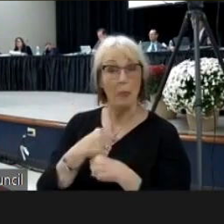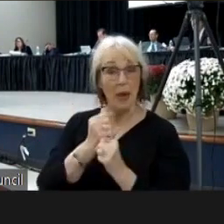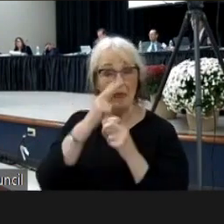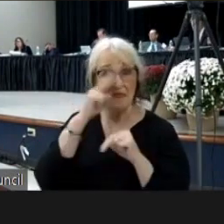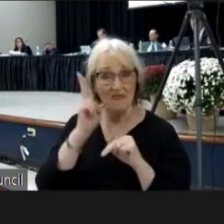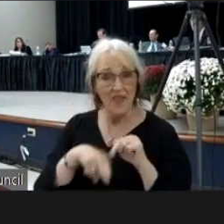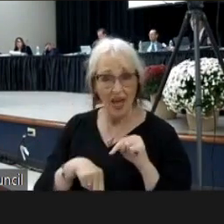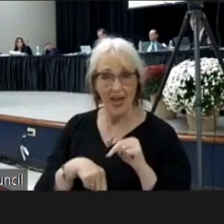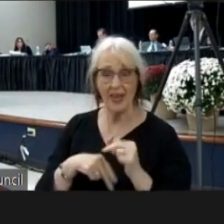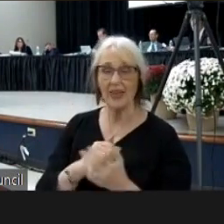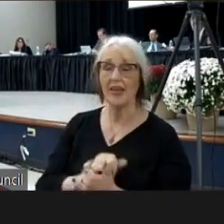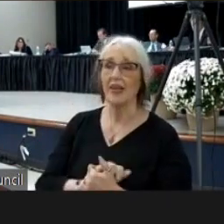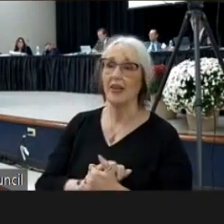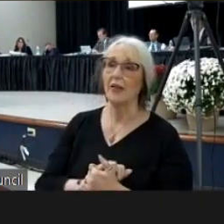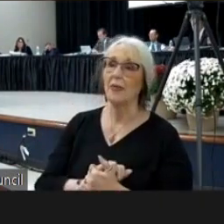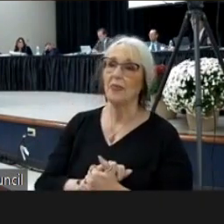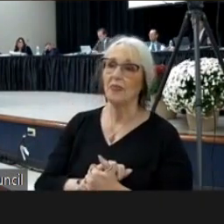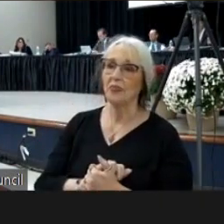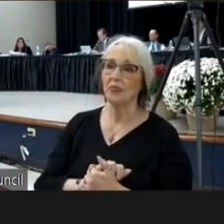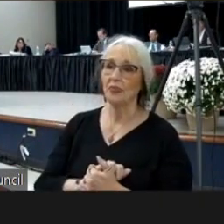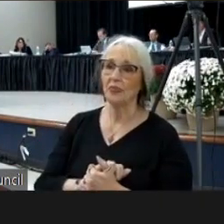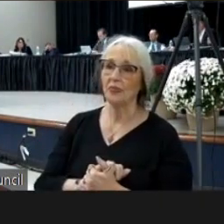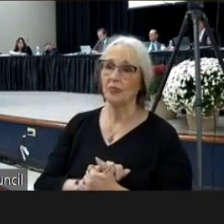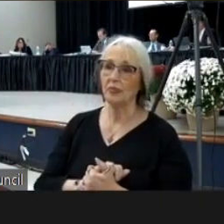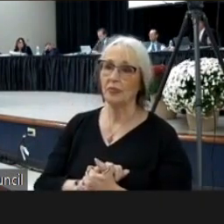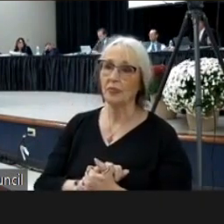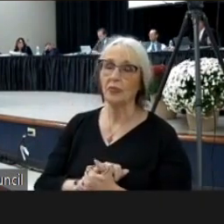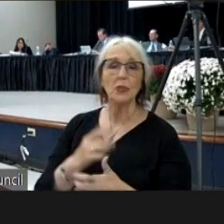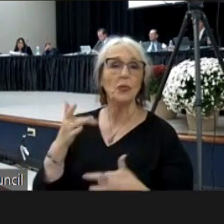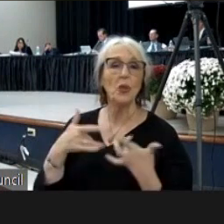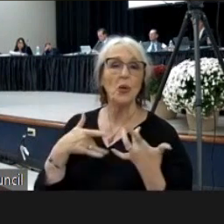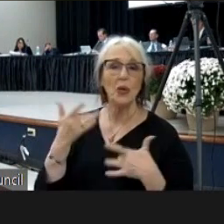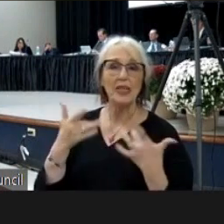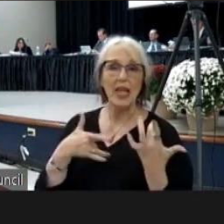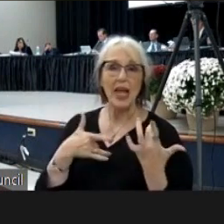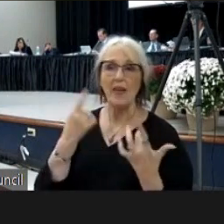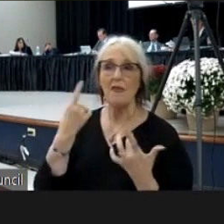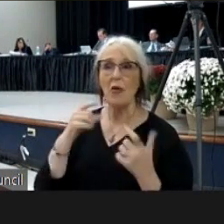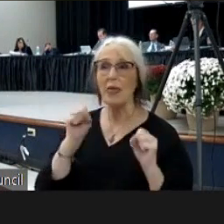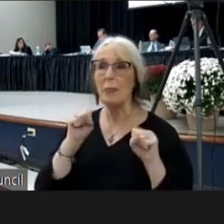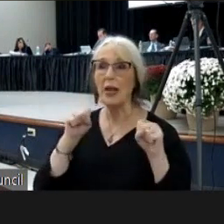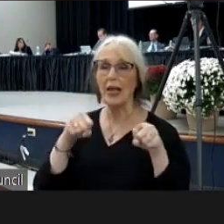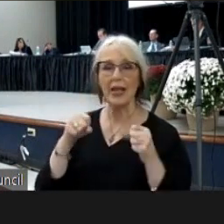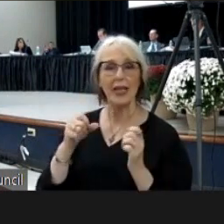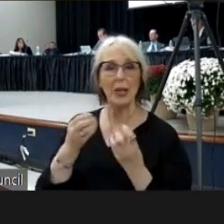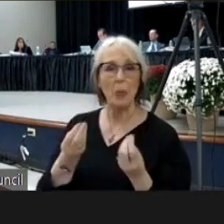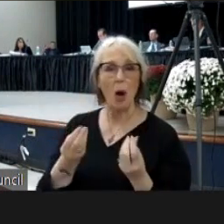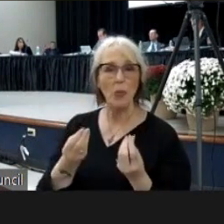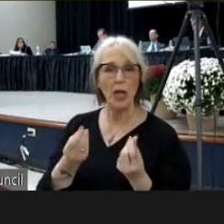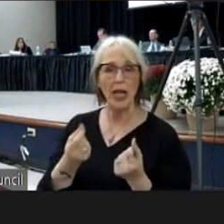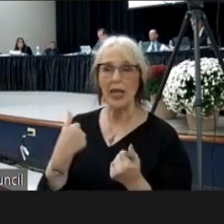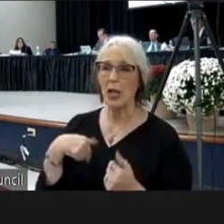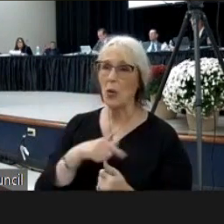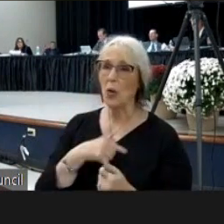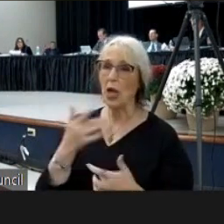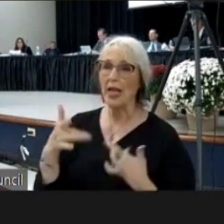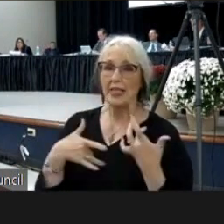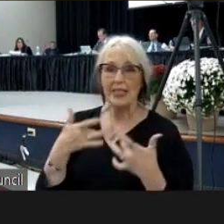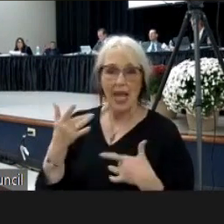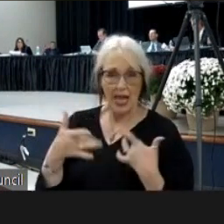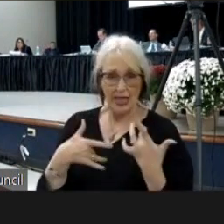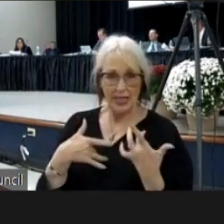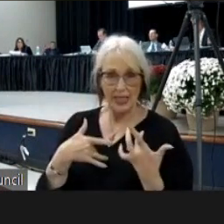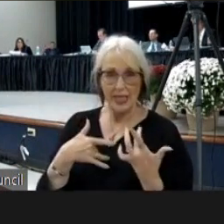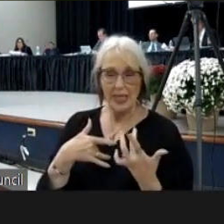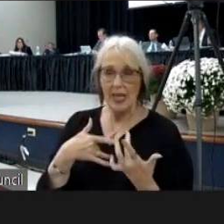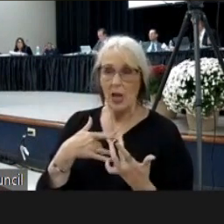users. So we're excited for the potential of this property, and we're just as excited to start leaning into what